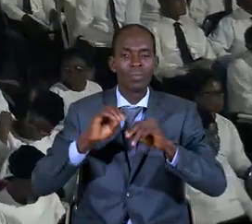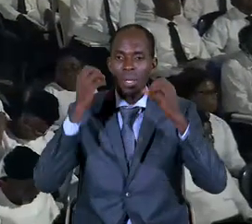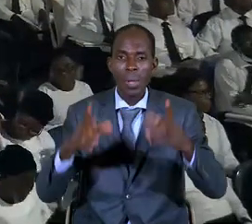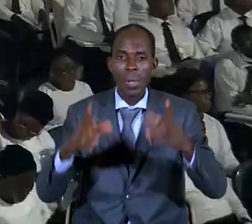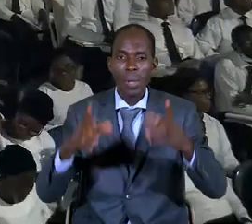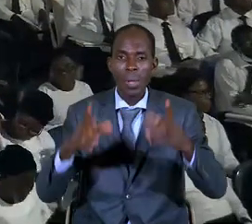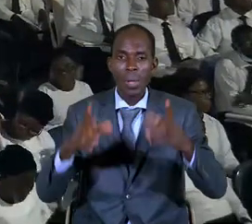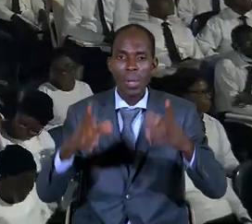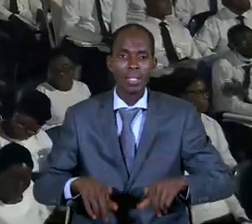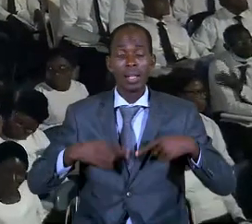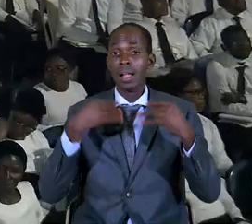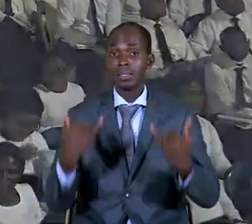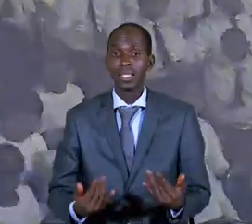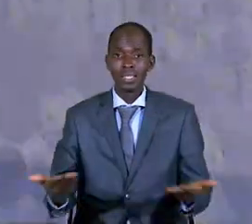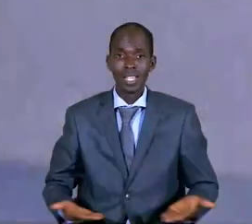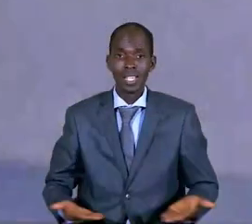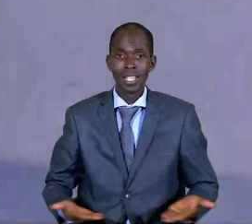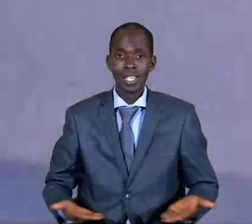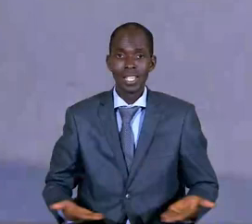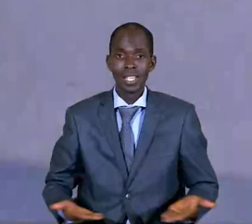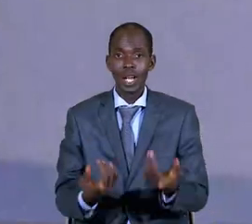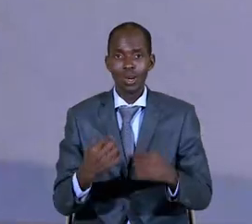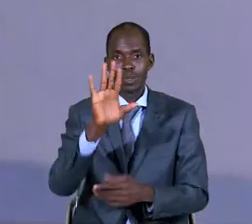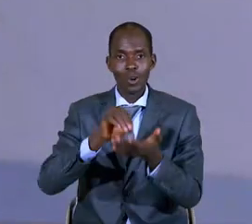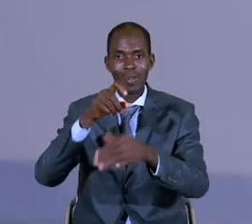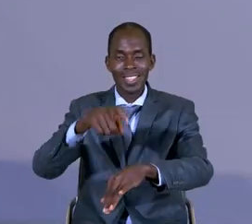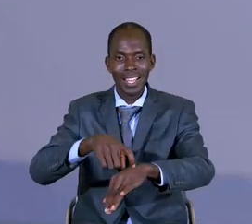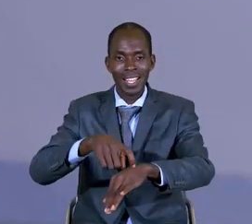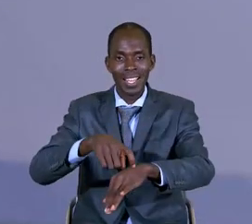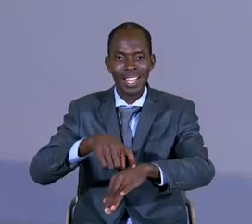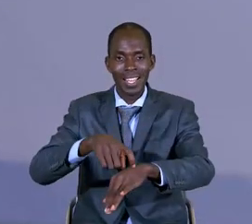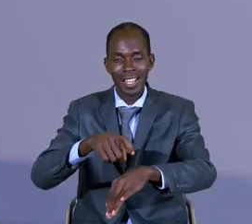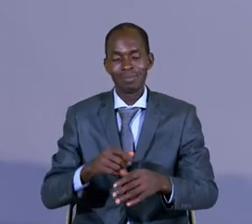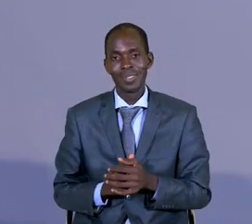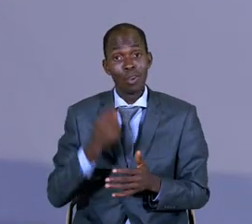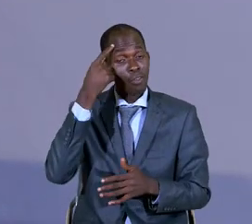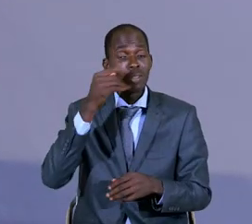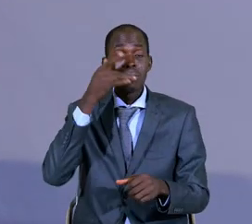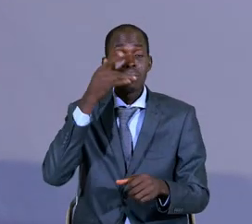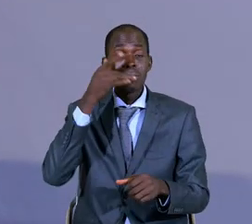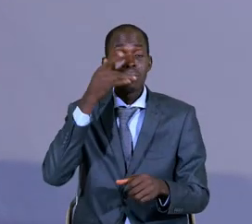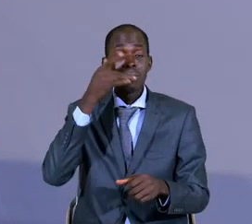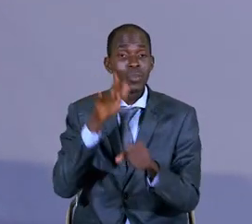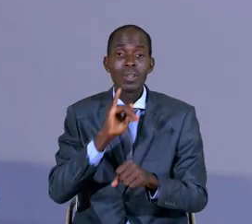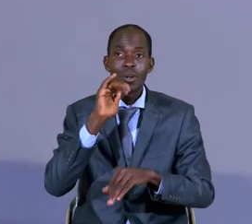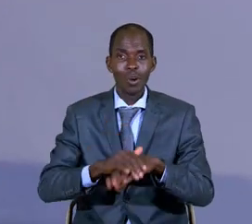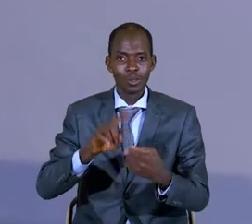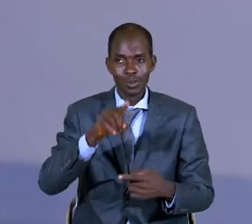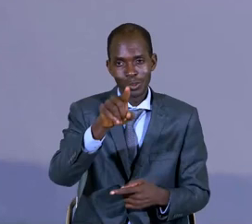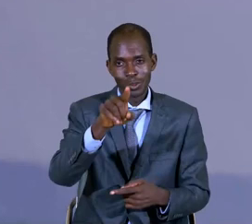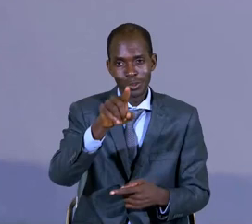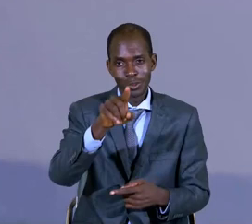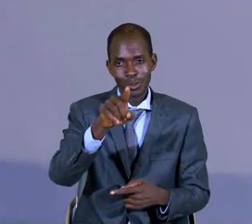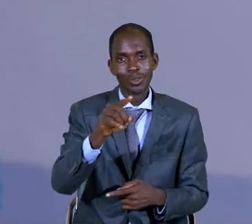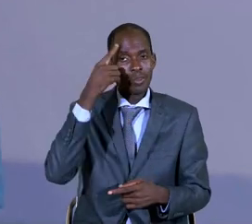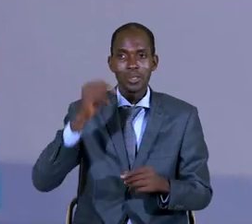And now here comes your turn. For the promise is unto you. For the